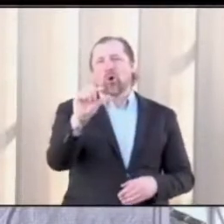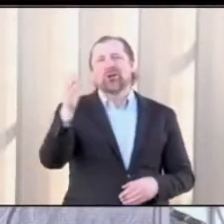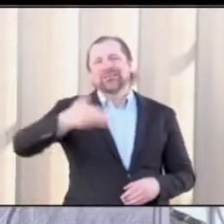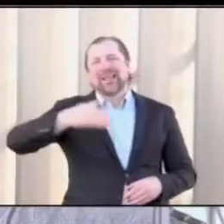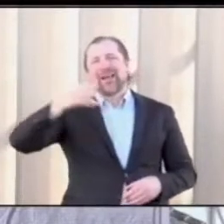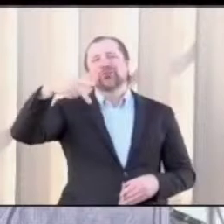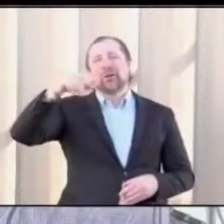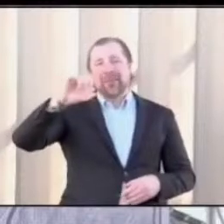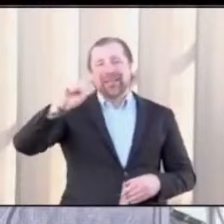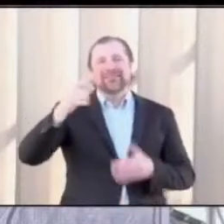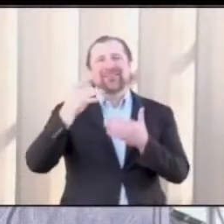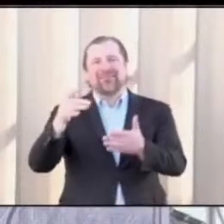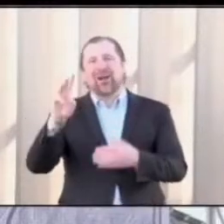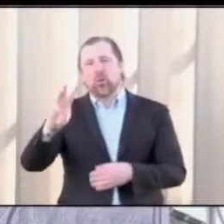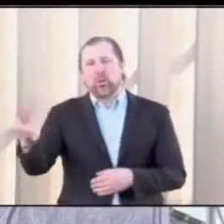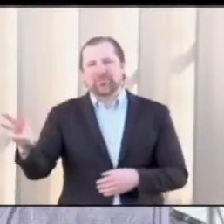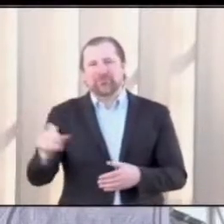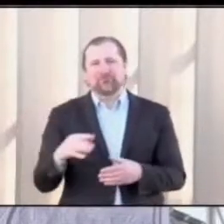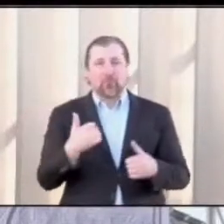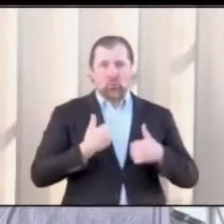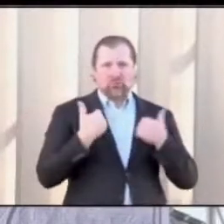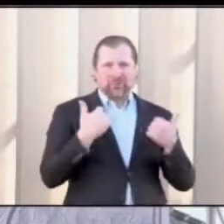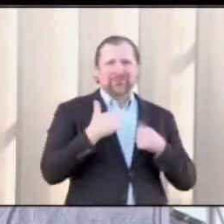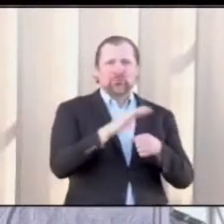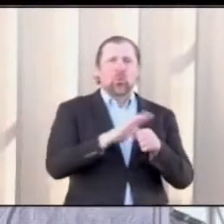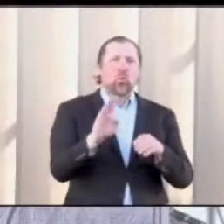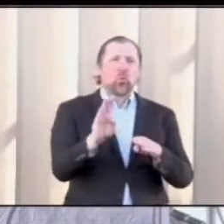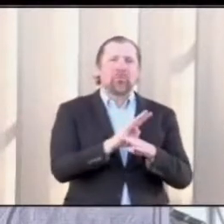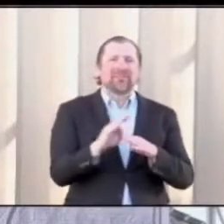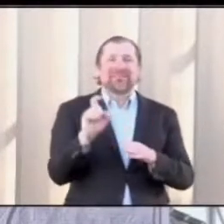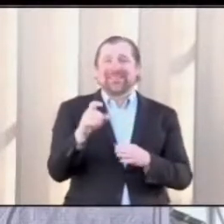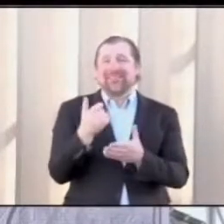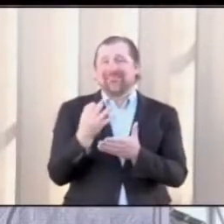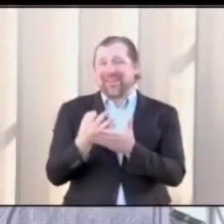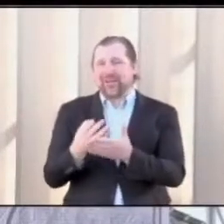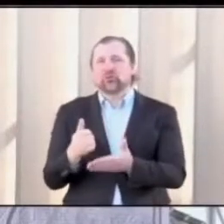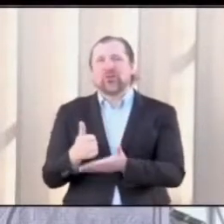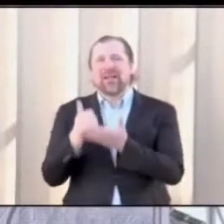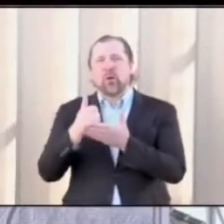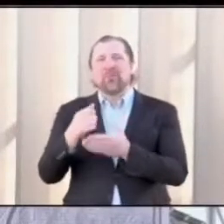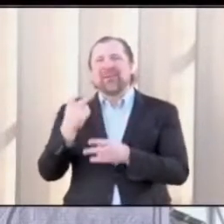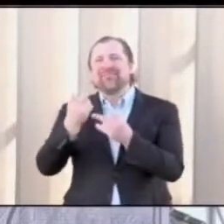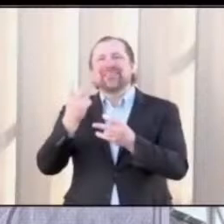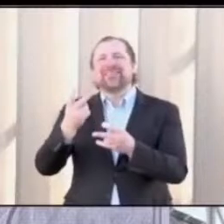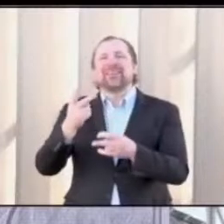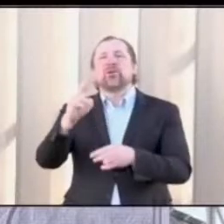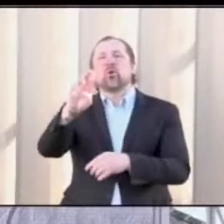malibucity.org/Palisades Fire. For residents and our local businesses needing financial assistance, please visit